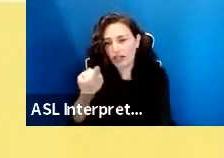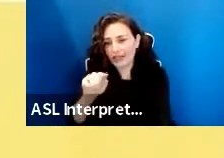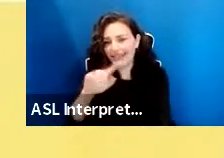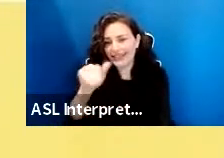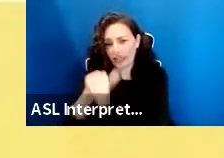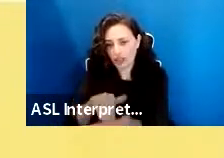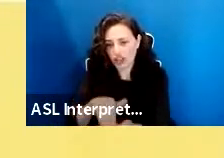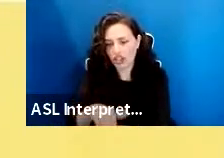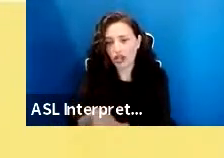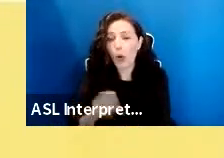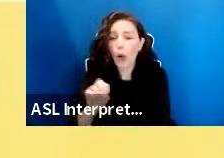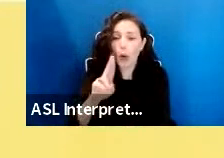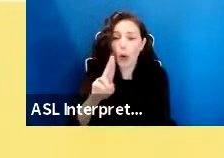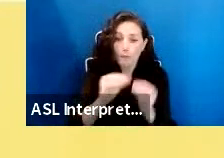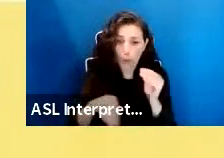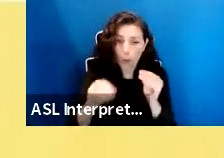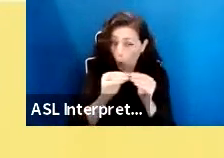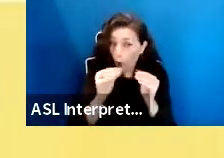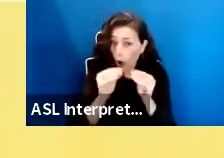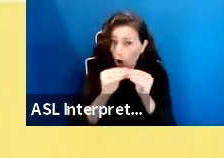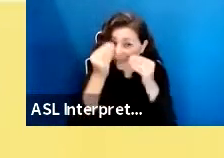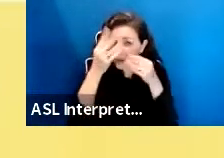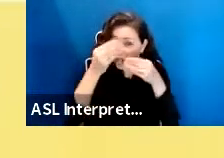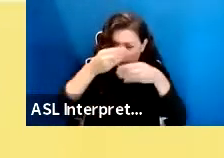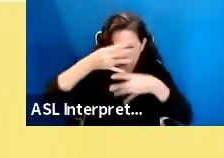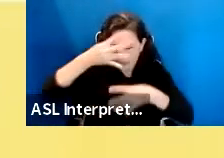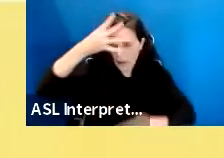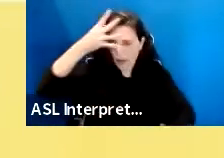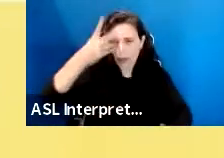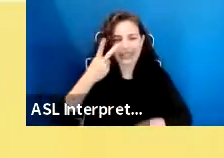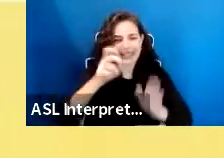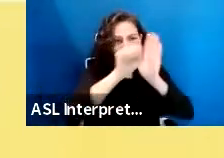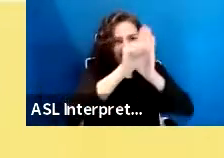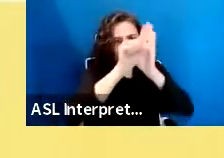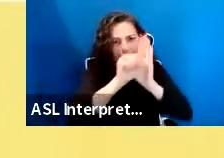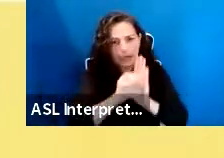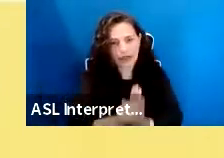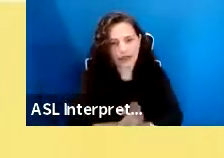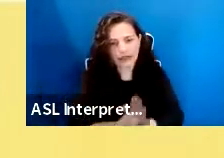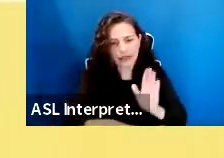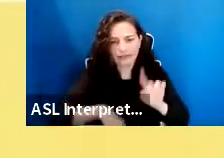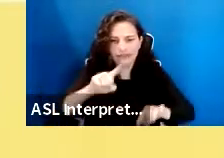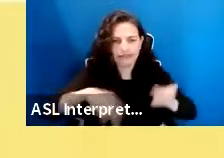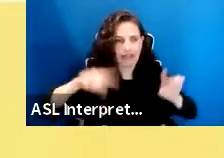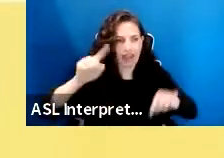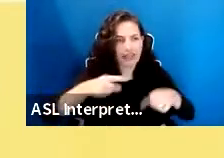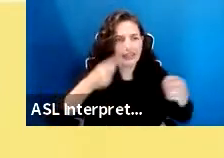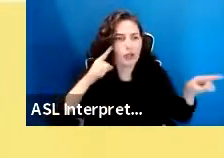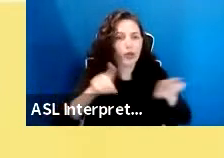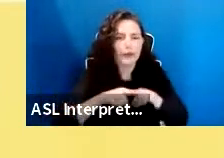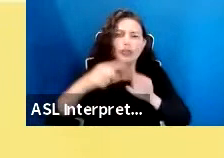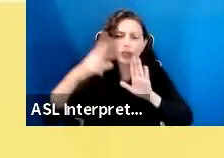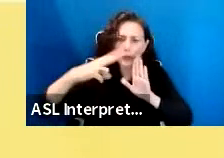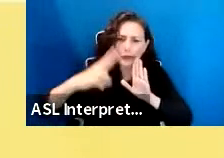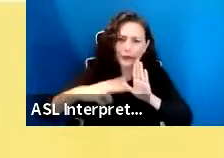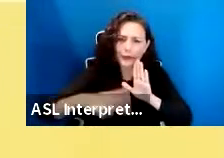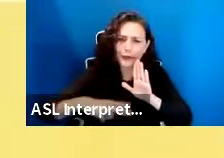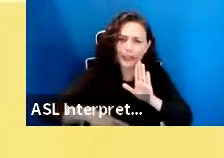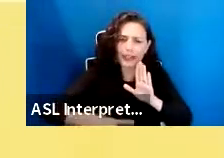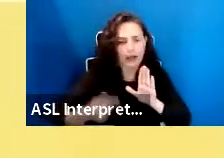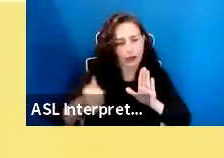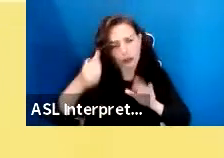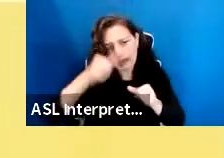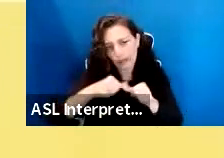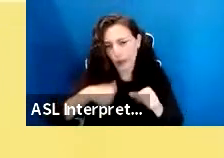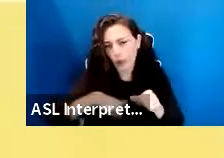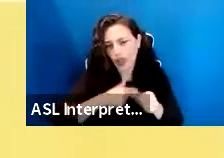sagaftra.org/production-center. For more information, you'll find samples of many of our agreements to read through. And again, we're always here for you